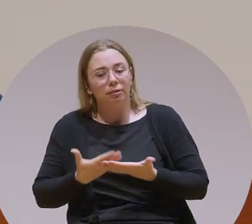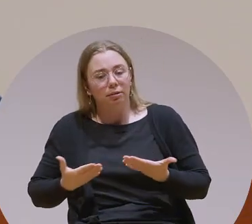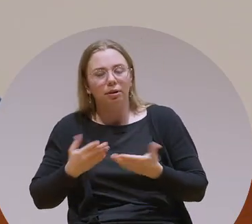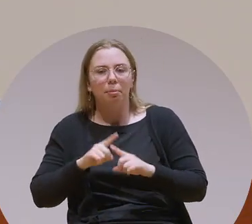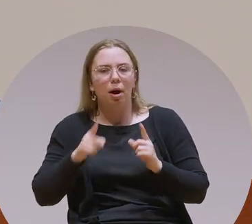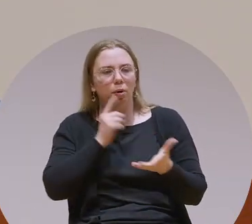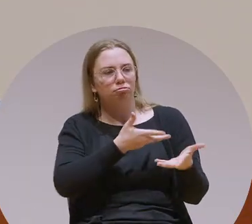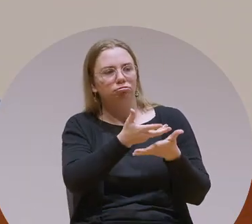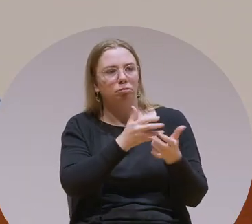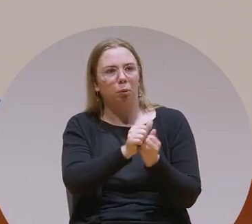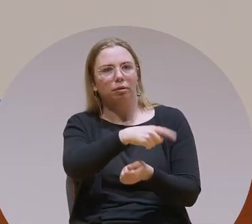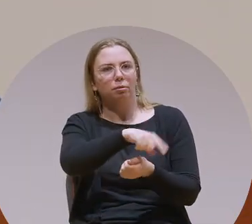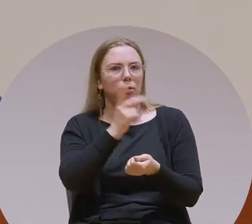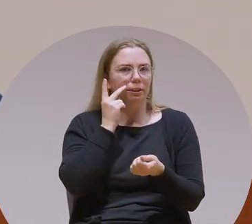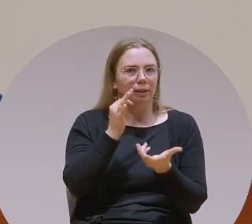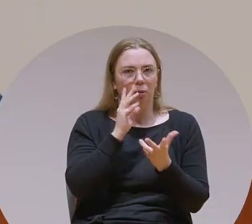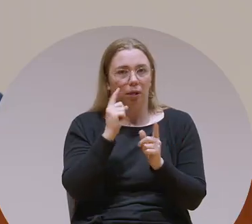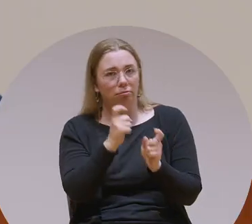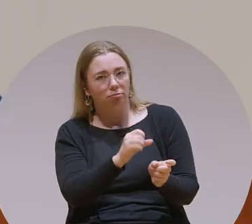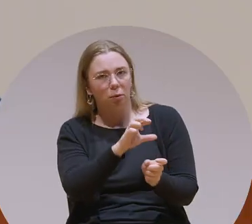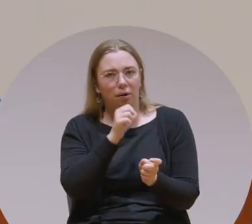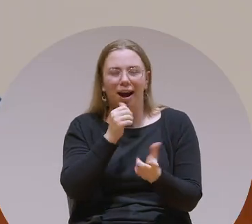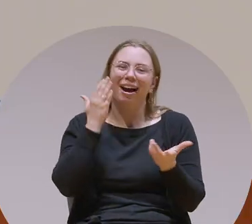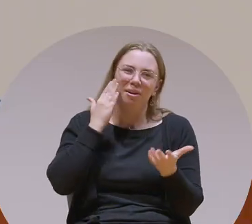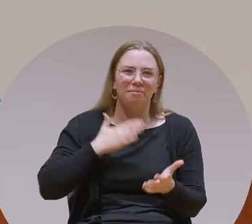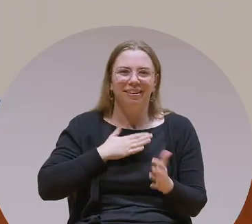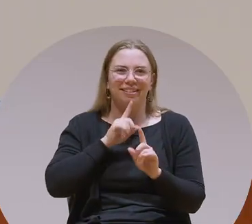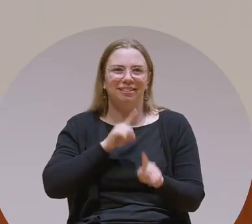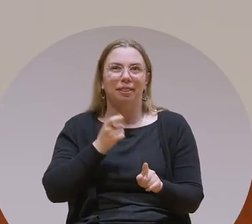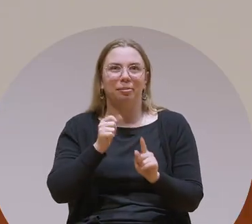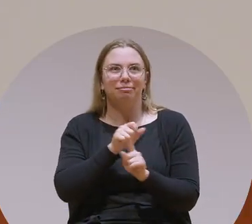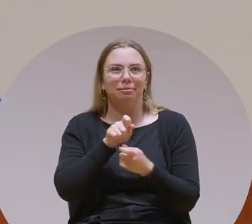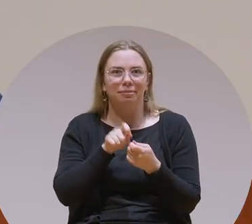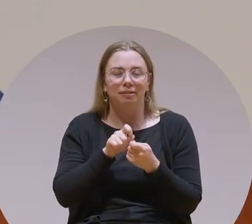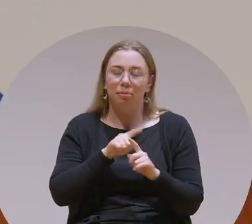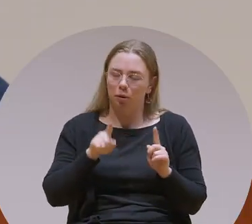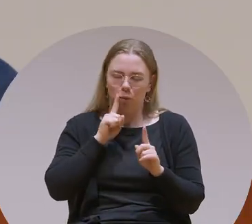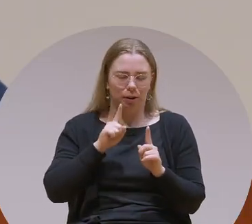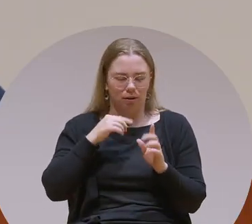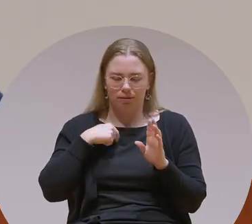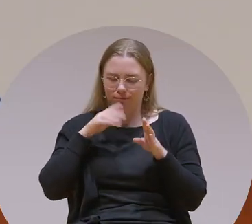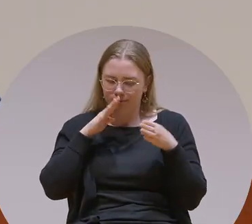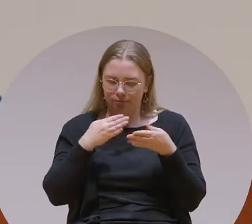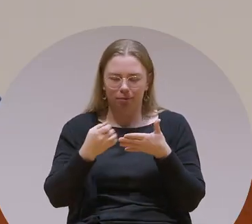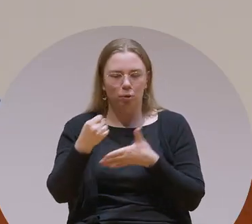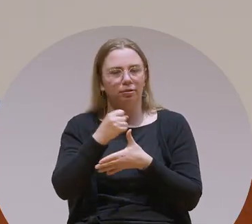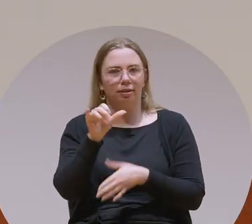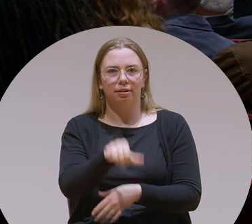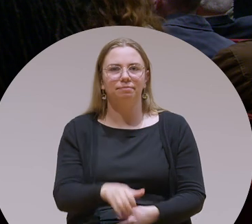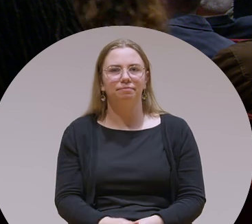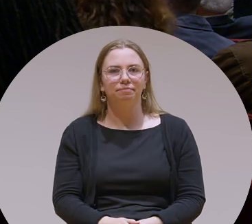Act. I suppose it's a very specific answer, but we are very, very focused on that. Thank